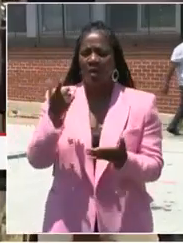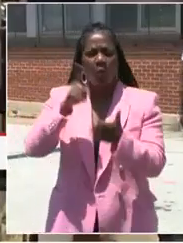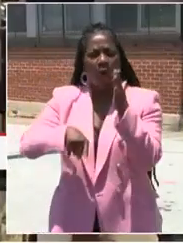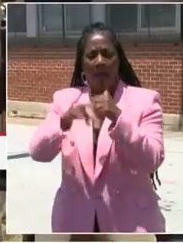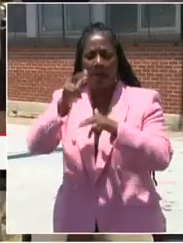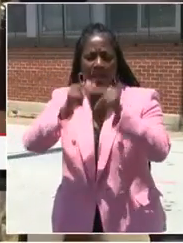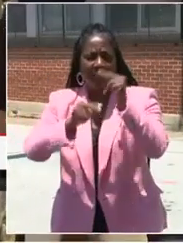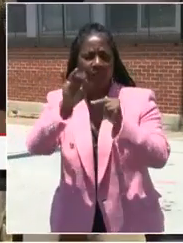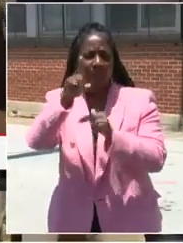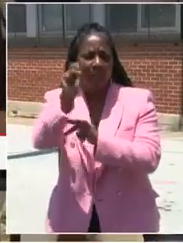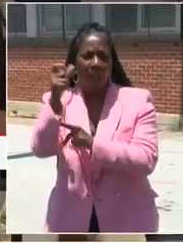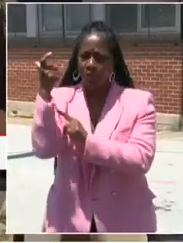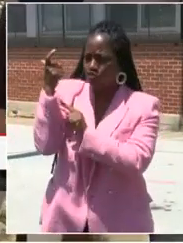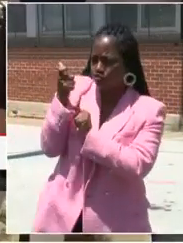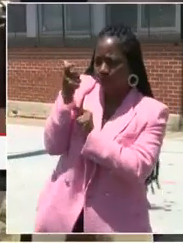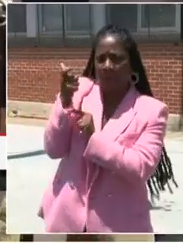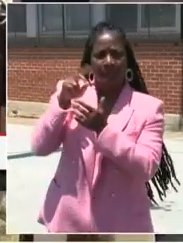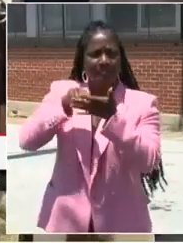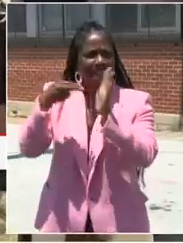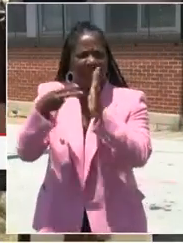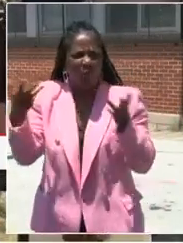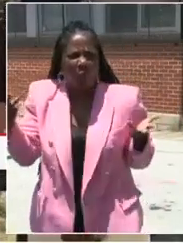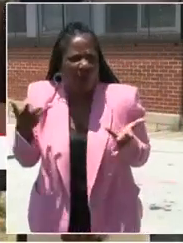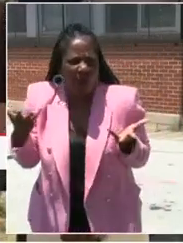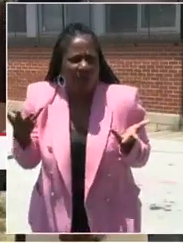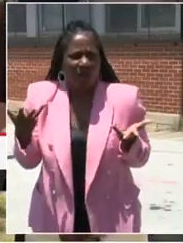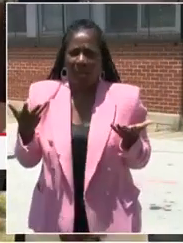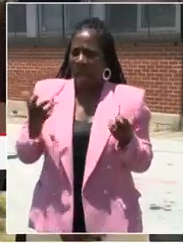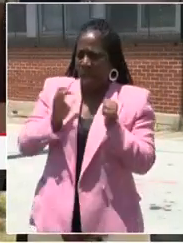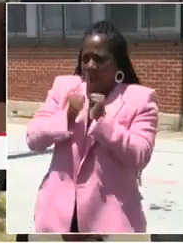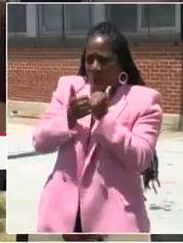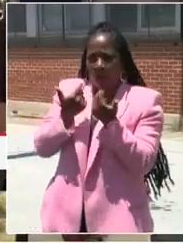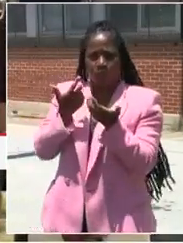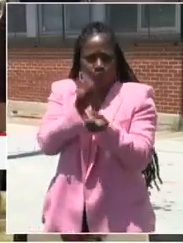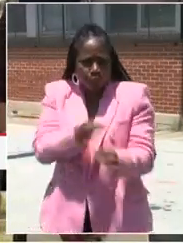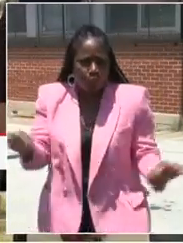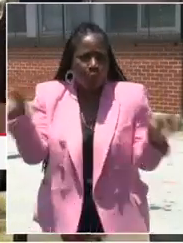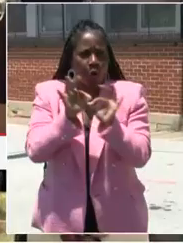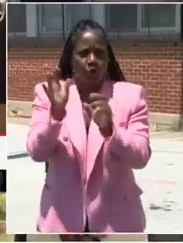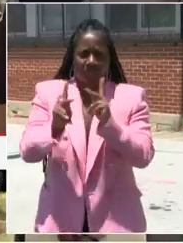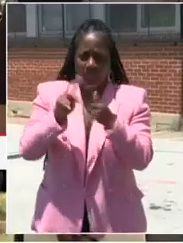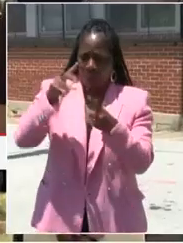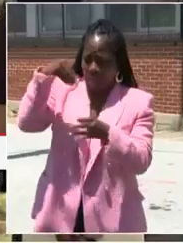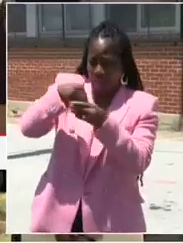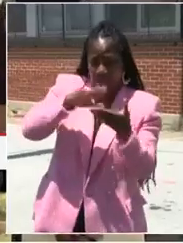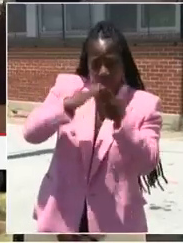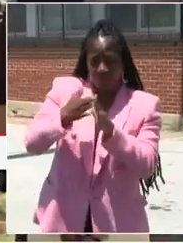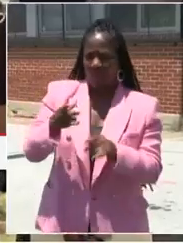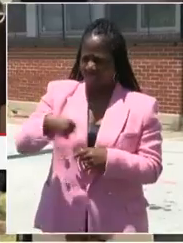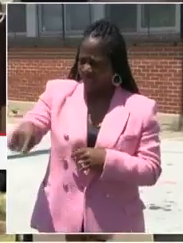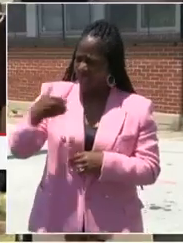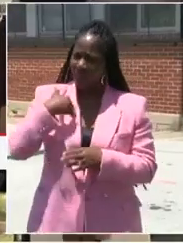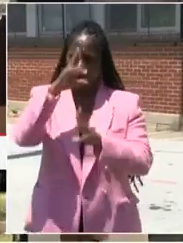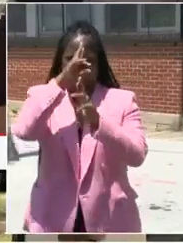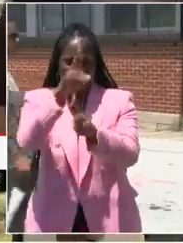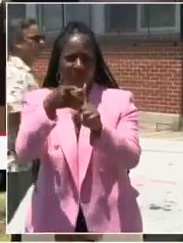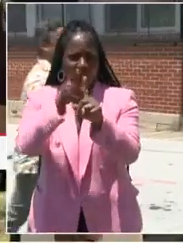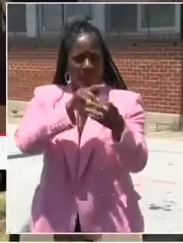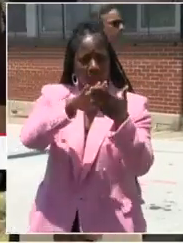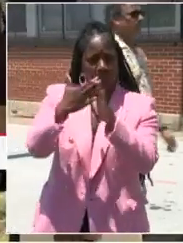Building Blocks grants can mean to people who are in the community, have the respect of the community, want to